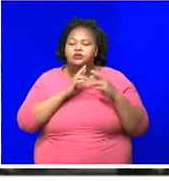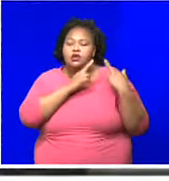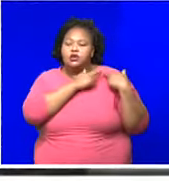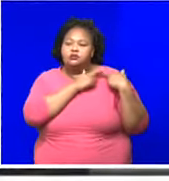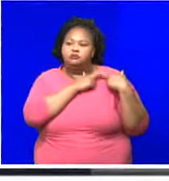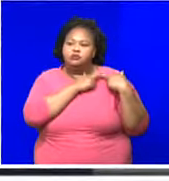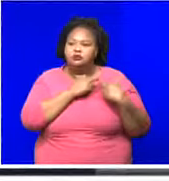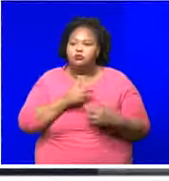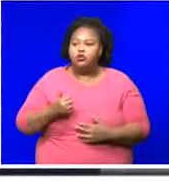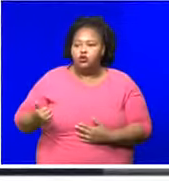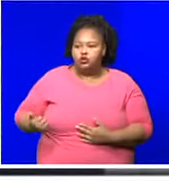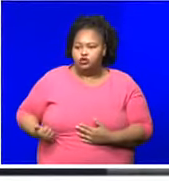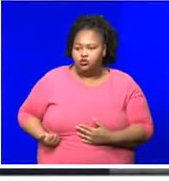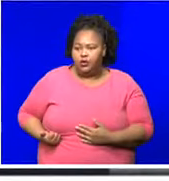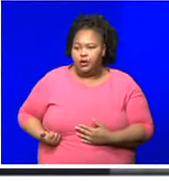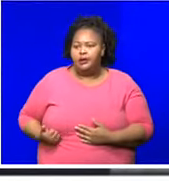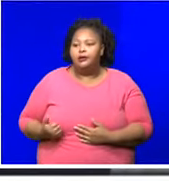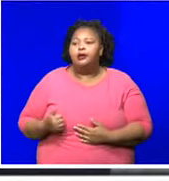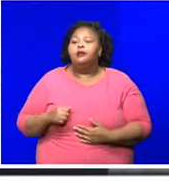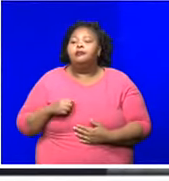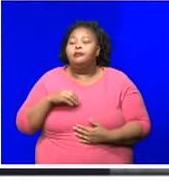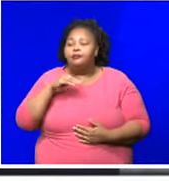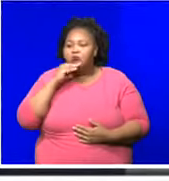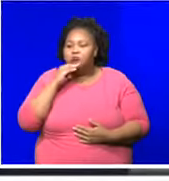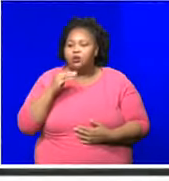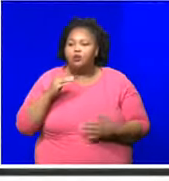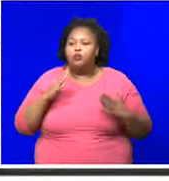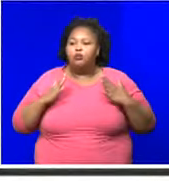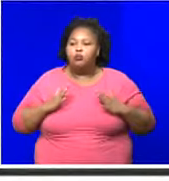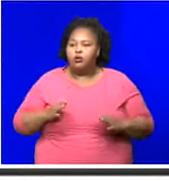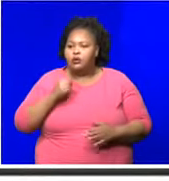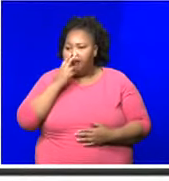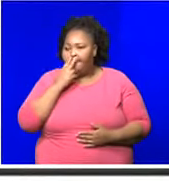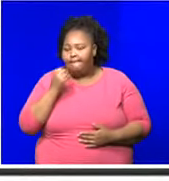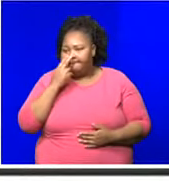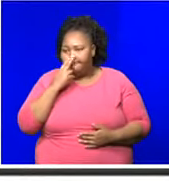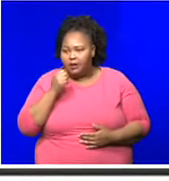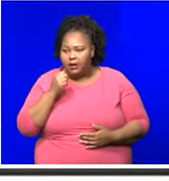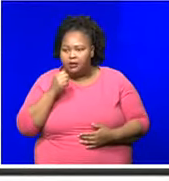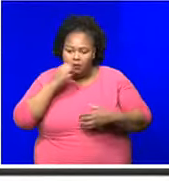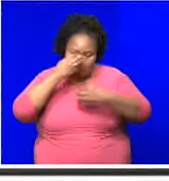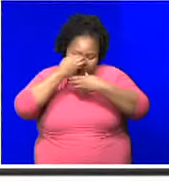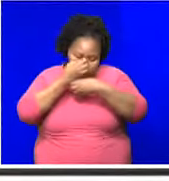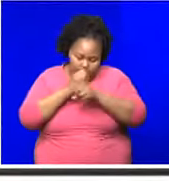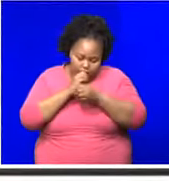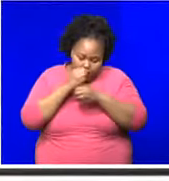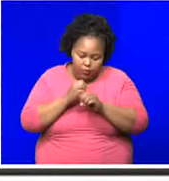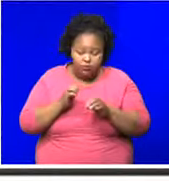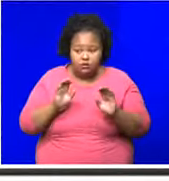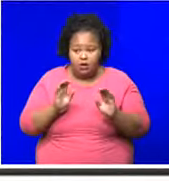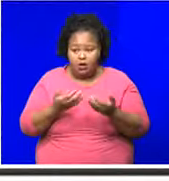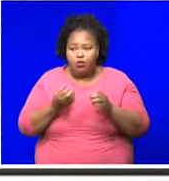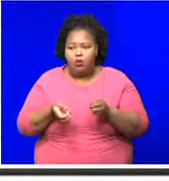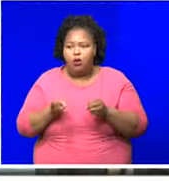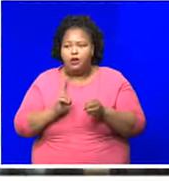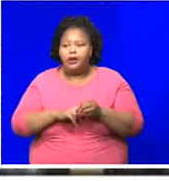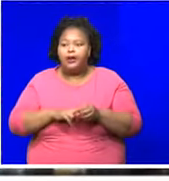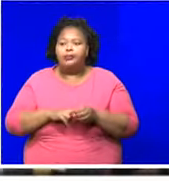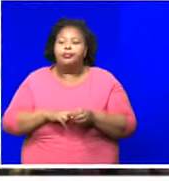ukuthi sishukela ungakanani emtimbeni wakho. Lokunye futhi sinako sinalaba baka circumcision